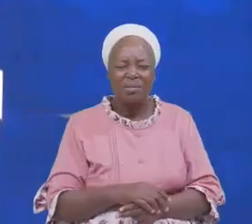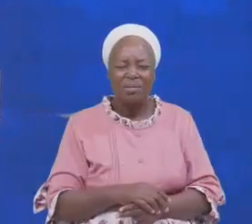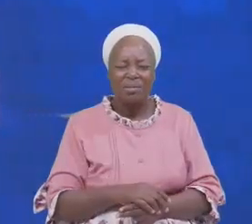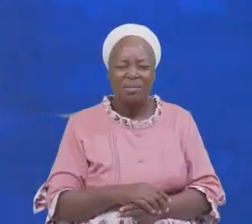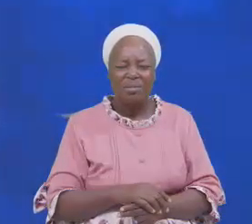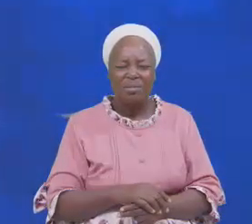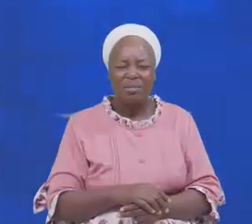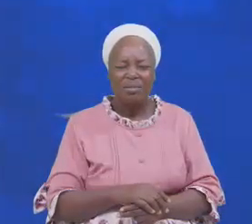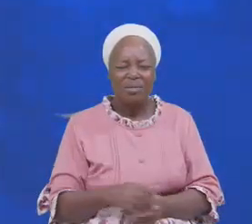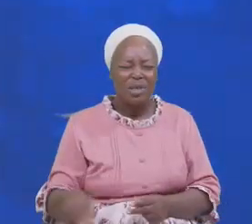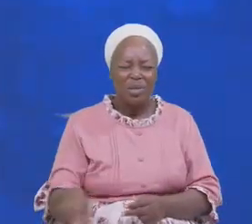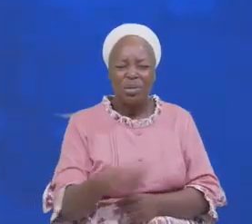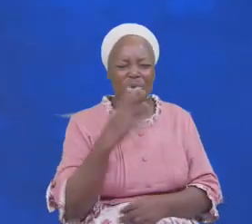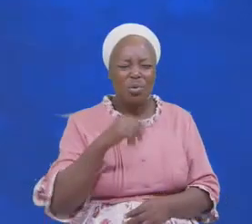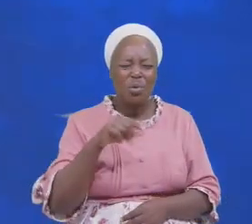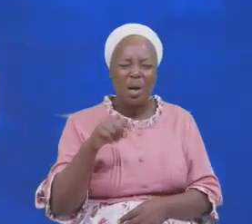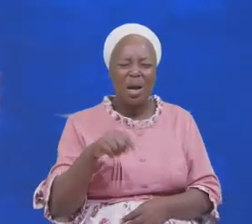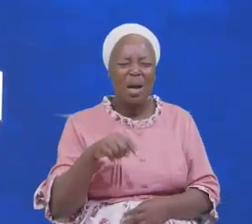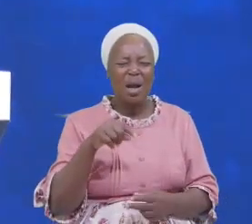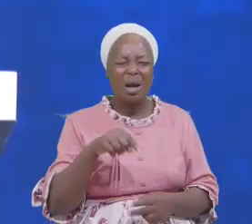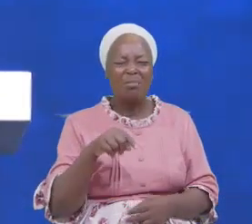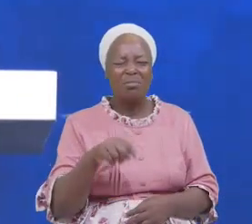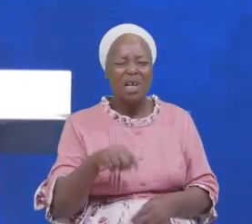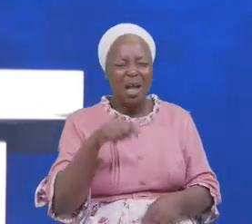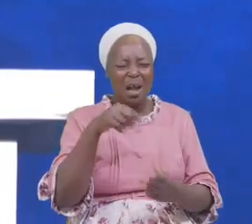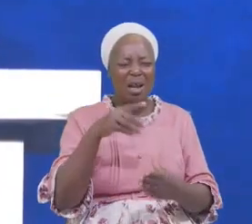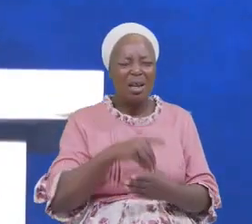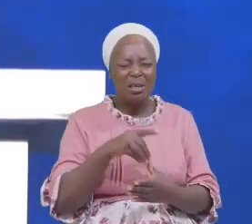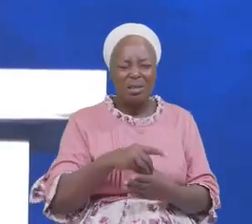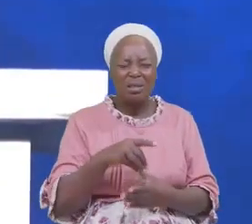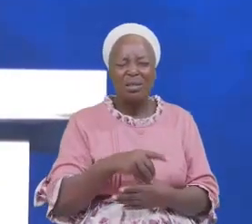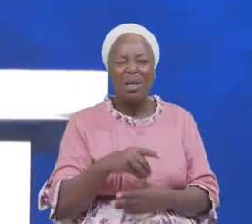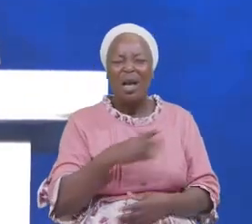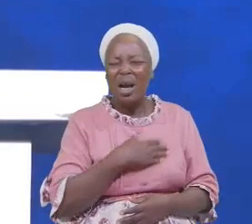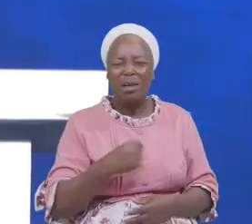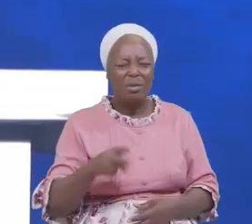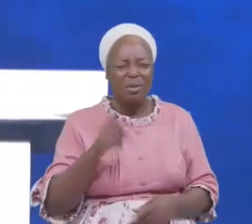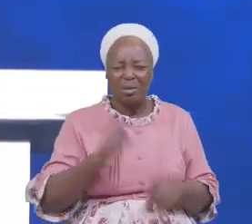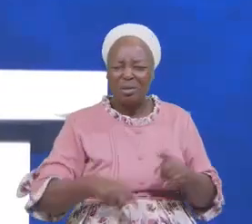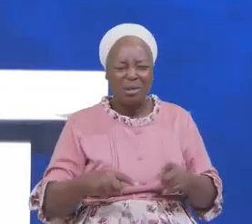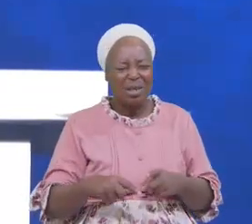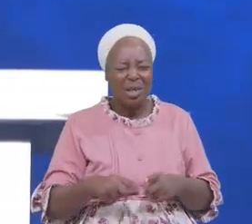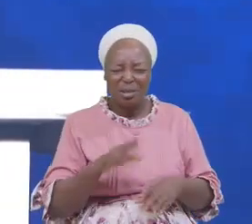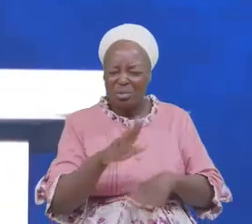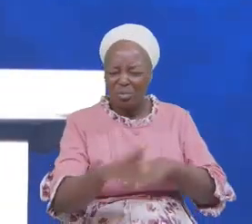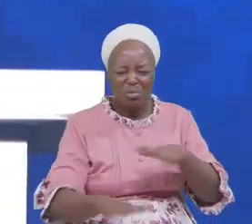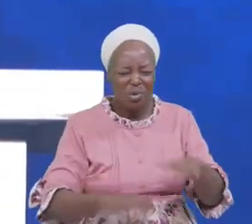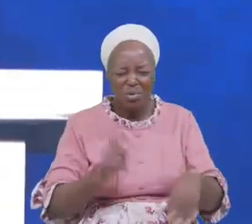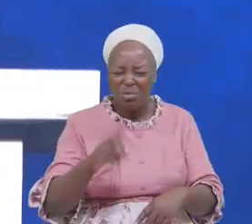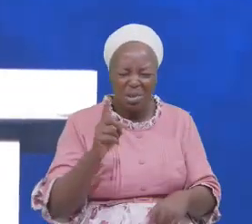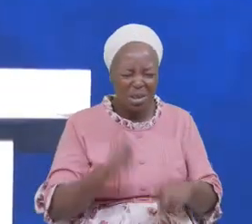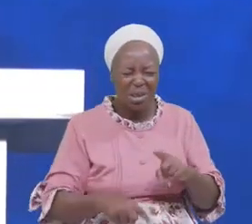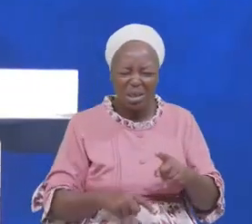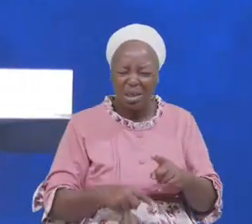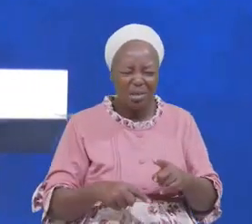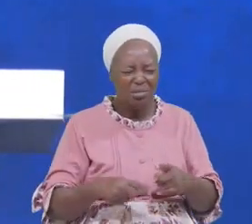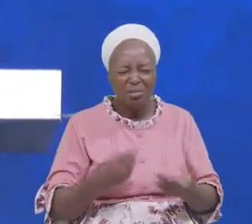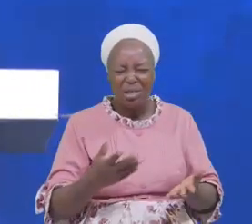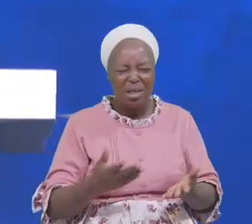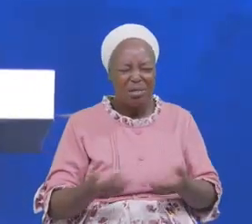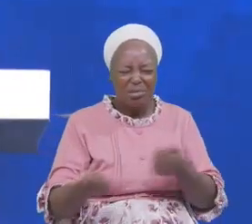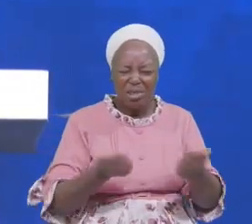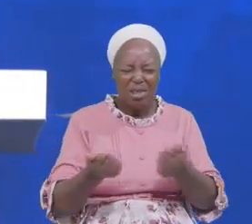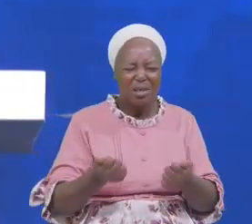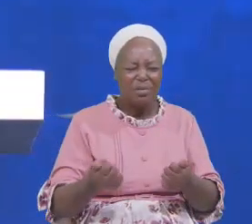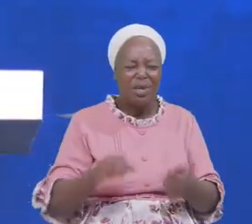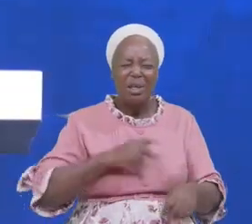Those who are lame, paralyzed in any way, you cannot rise, you cannot walk, the power of God comes upon your life